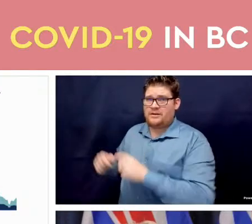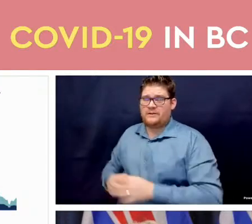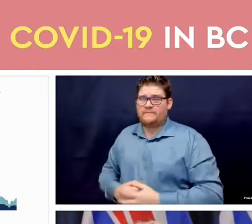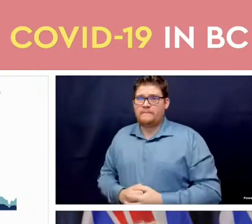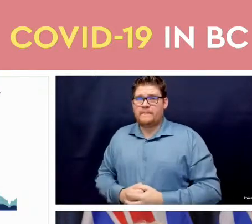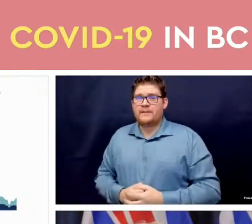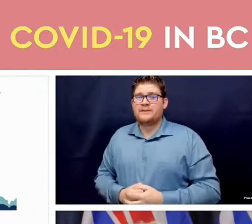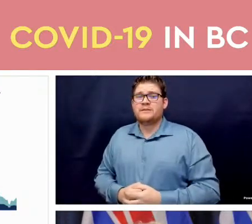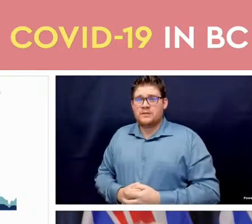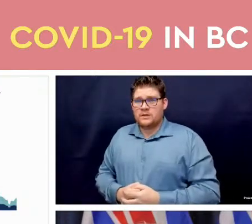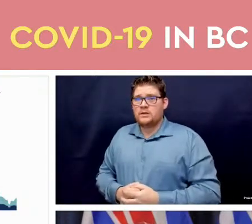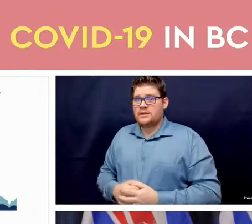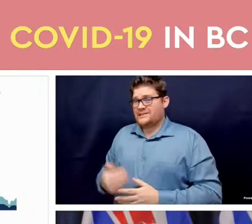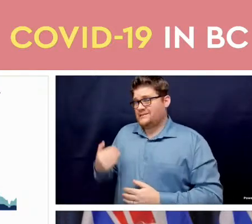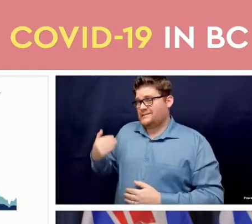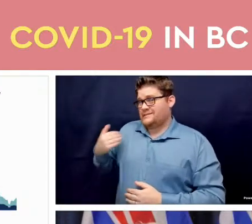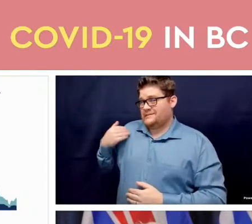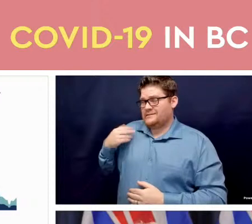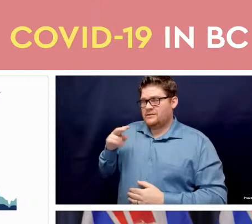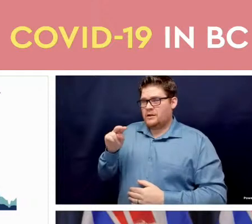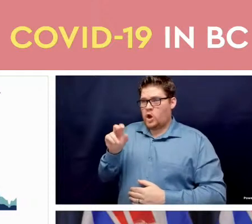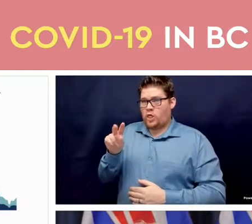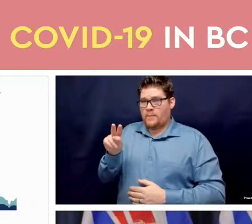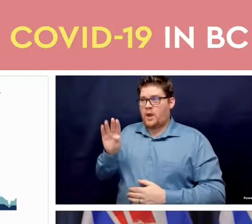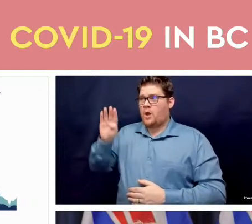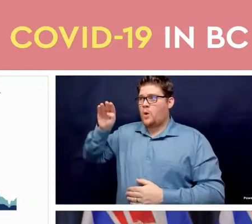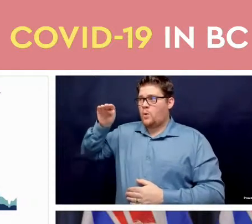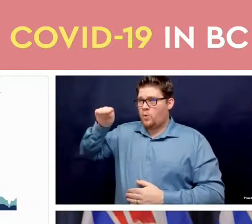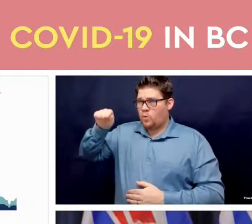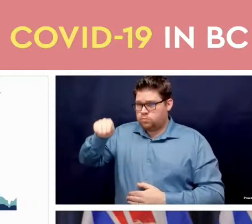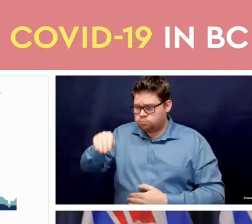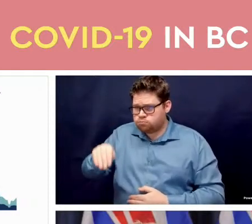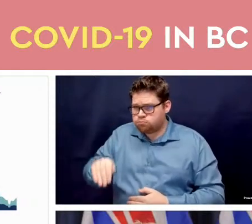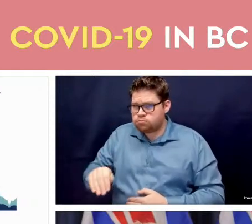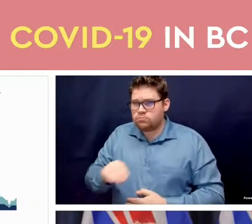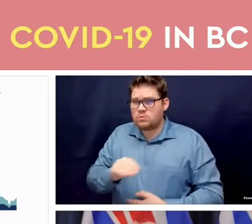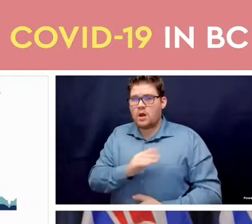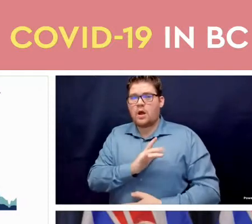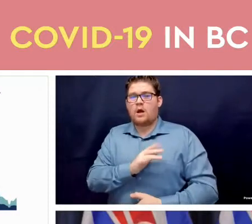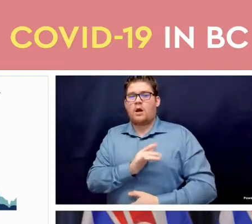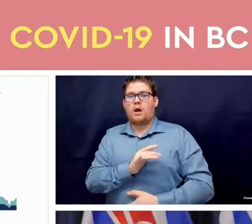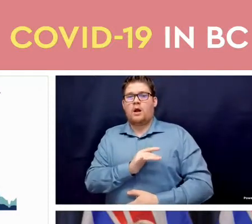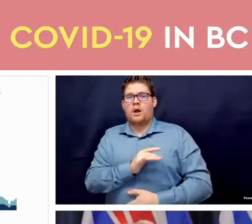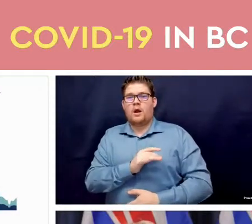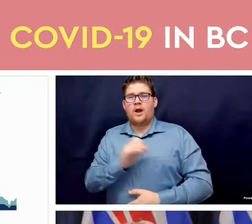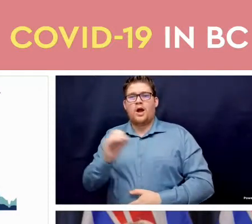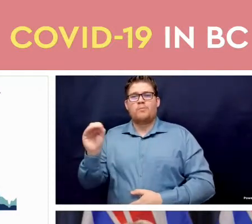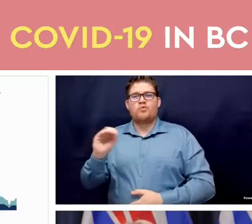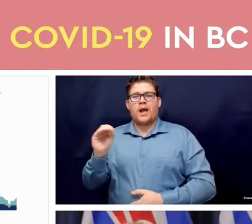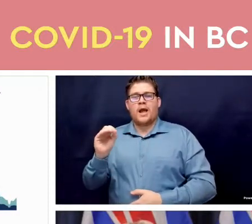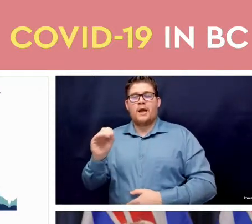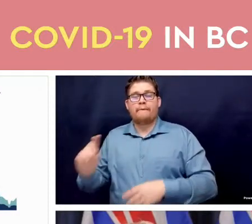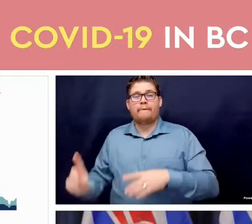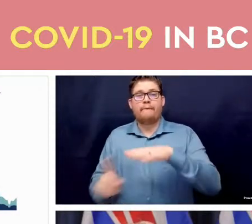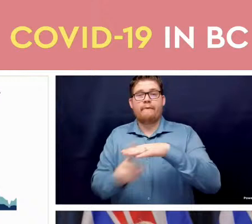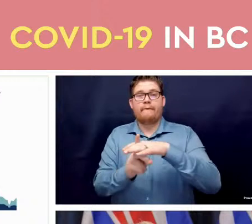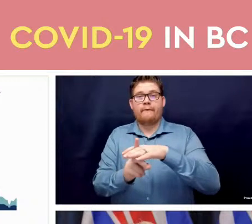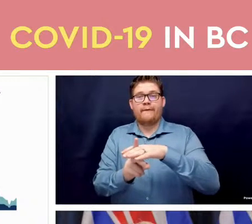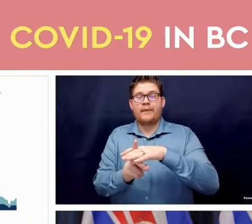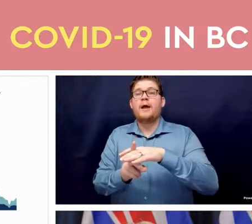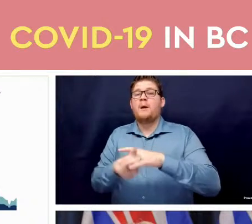the end of November, and then as Omicron moved into the community, we started to see this increase on top of the